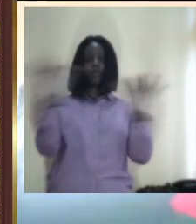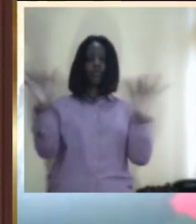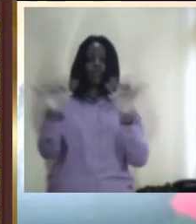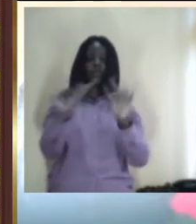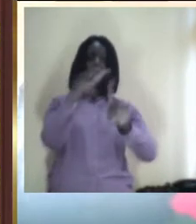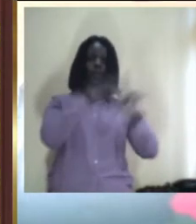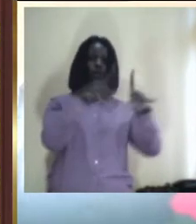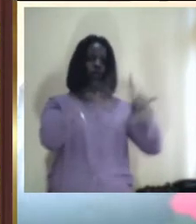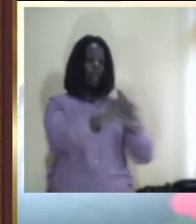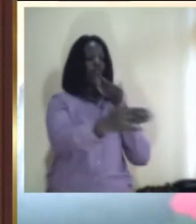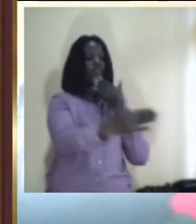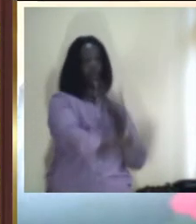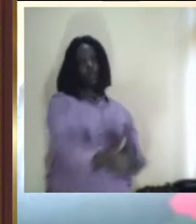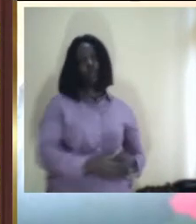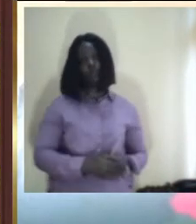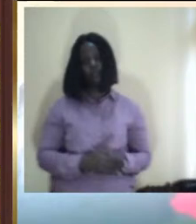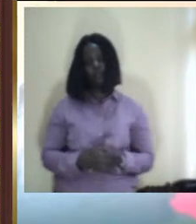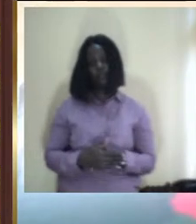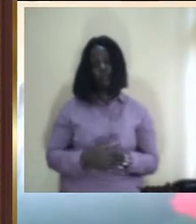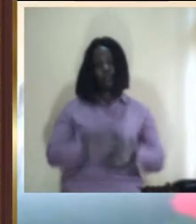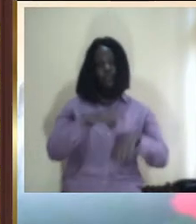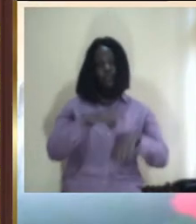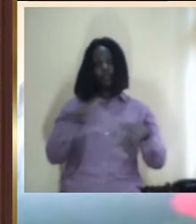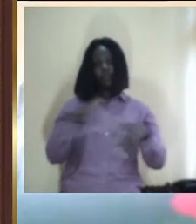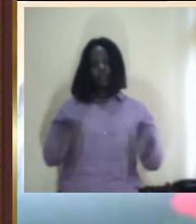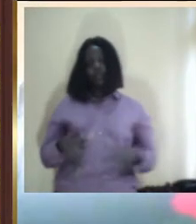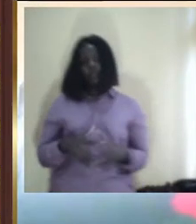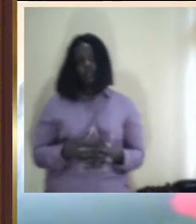Chair, and the members for giving me the opportunity.